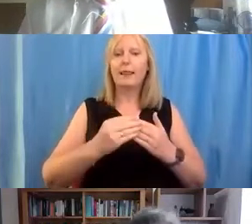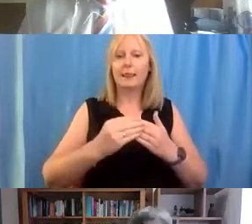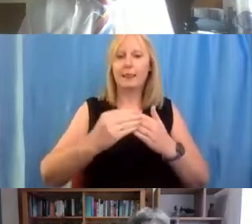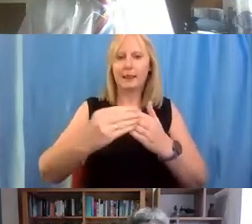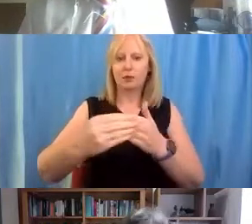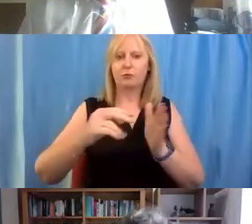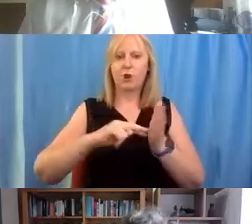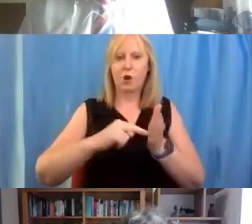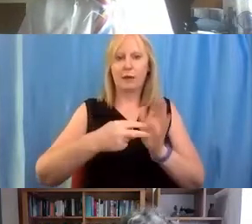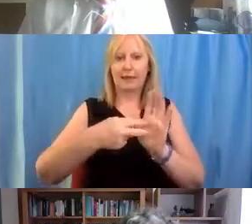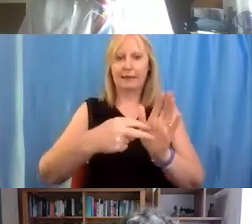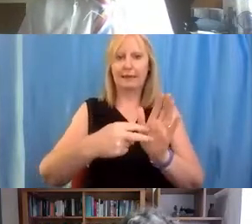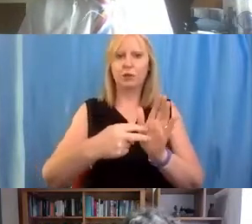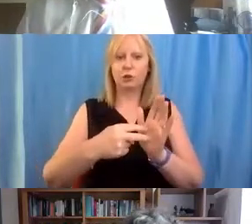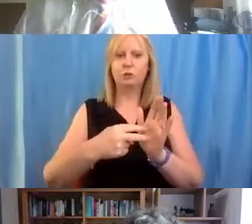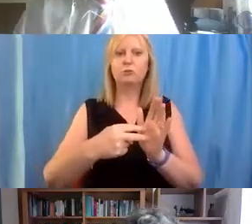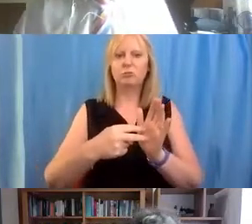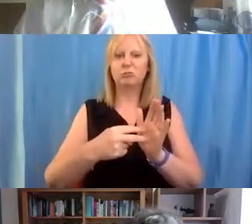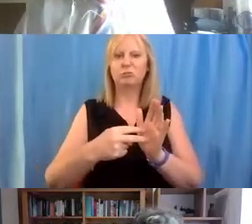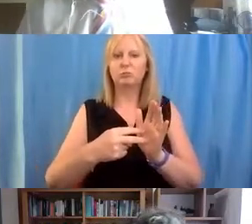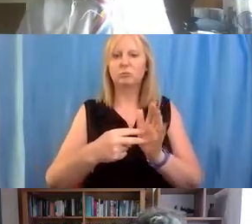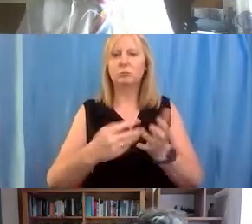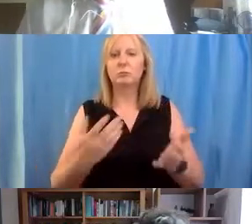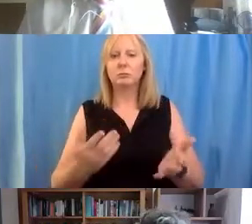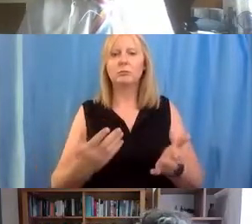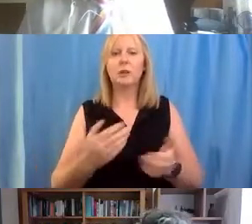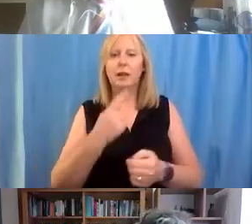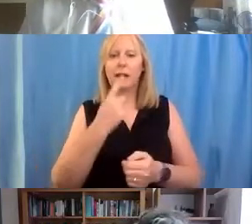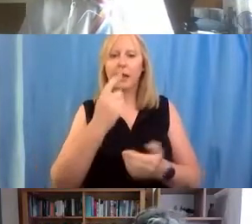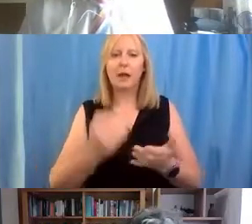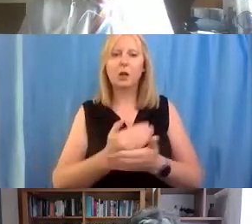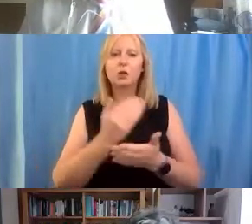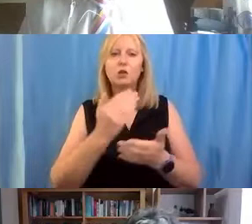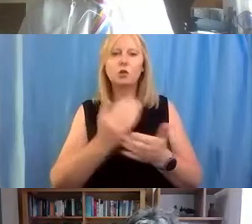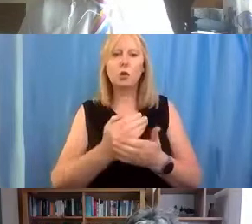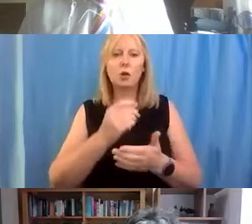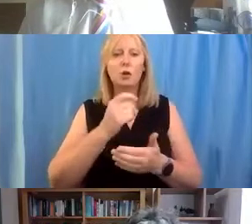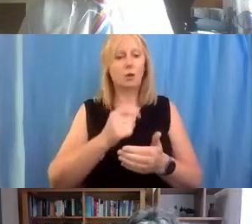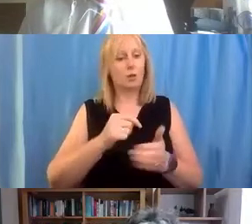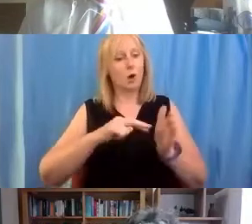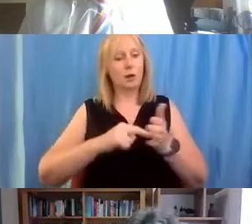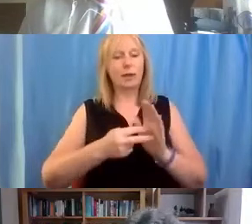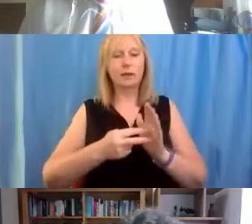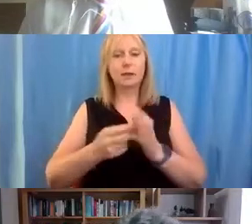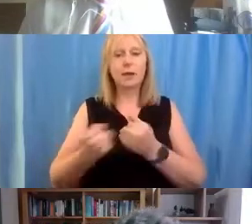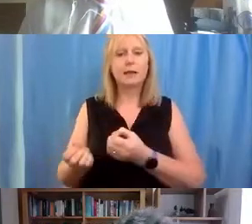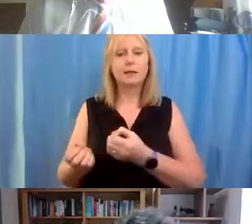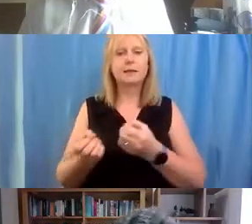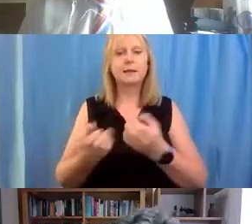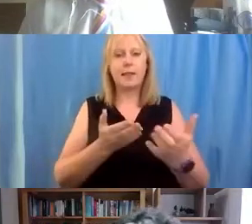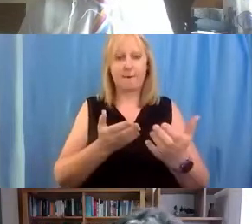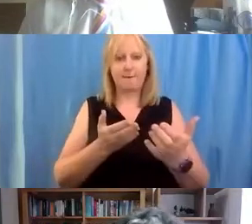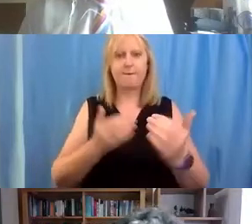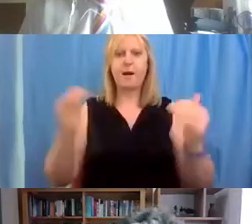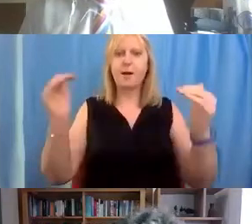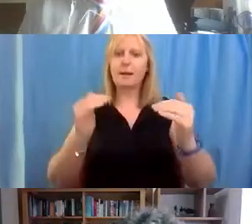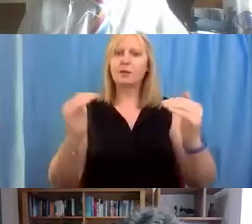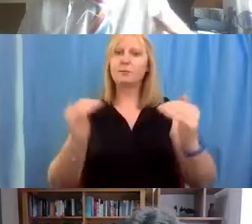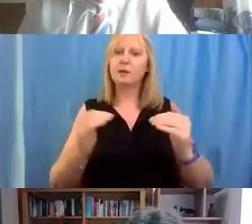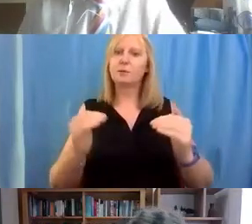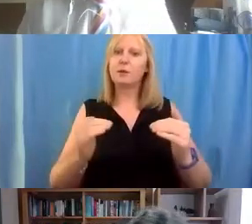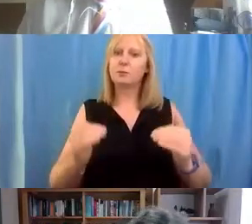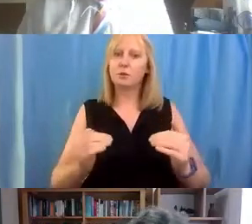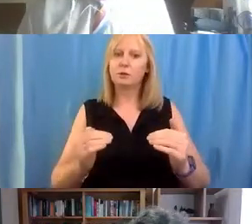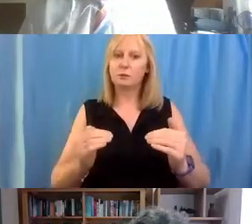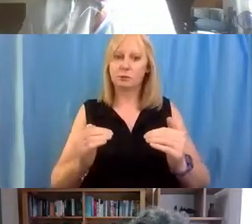organisation, because to ensure that the organisation delivers on what it's actually set up to do. So the